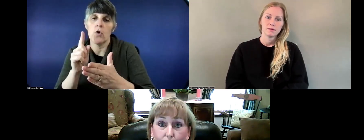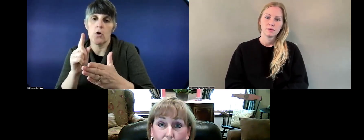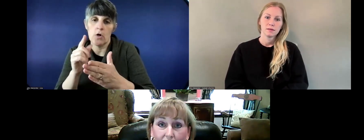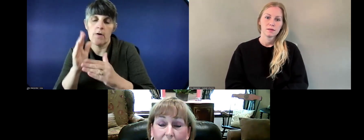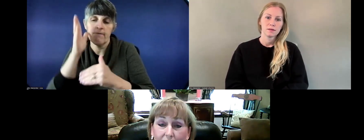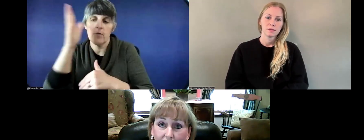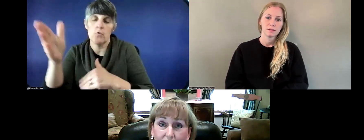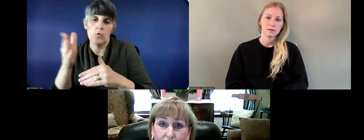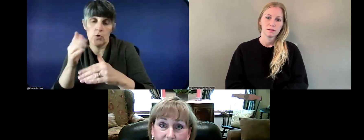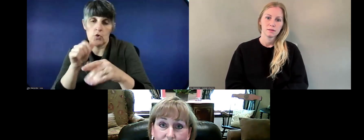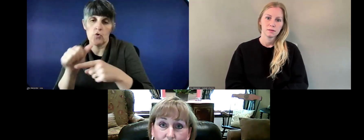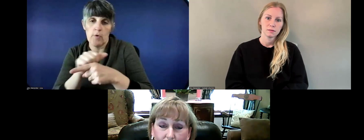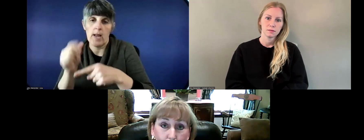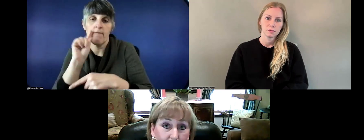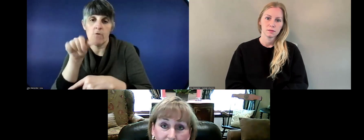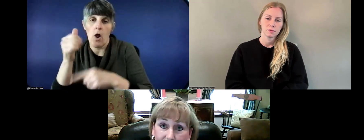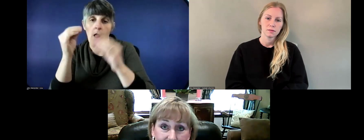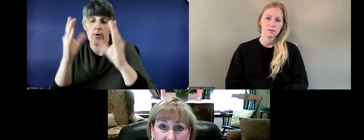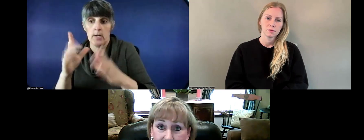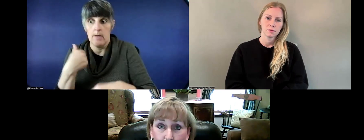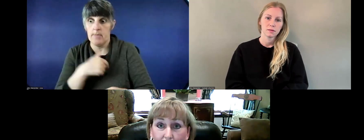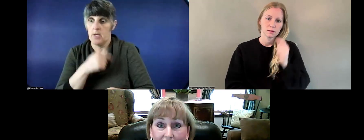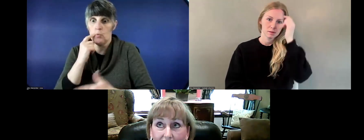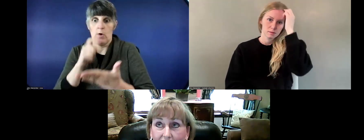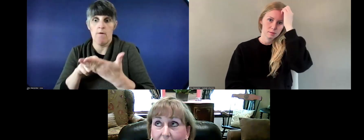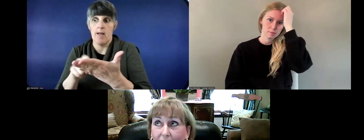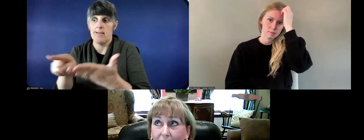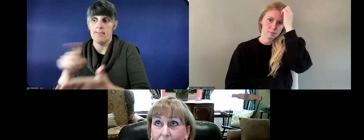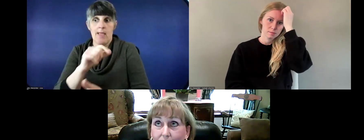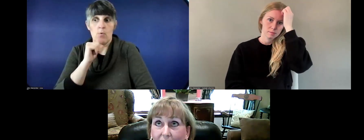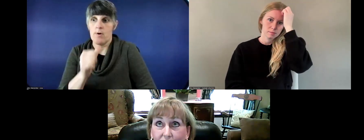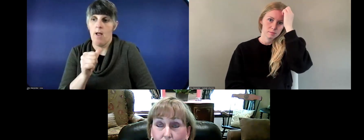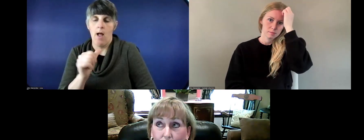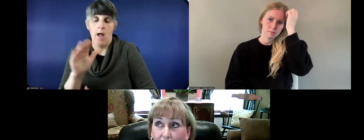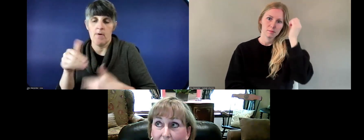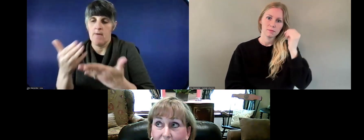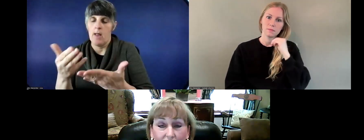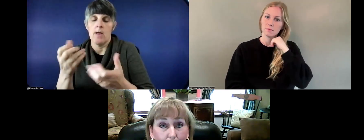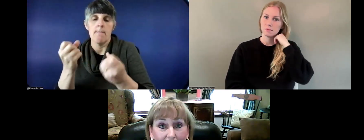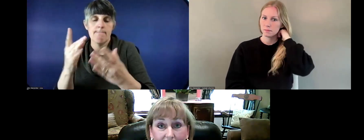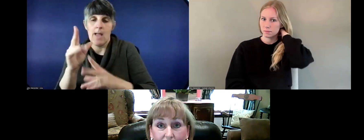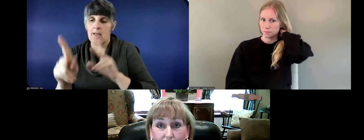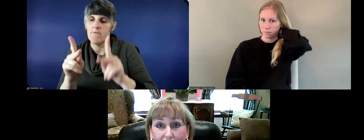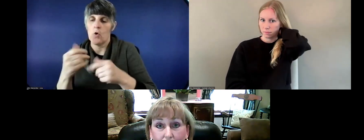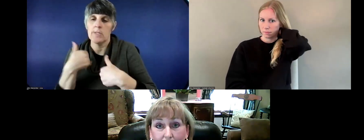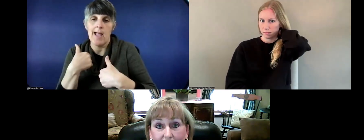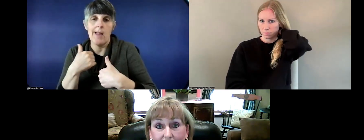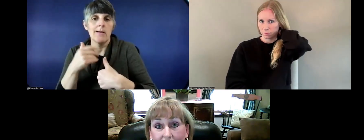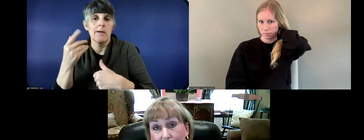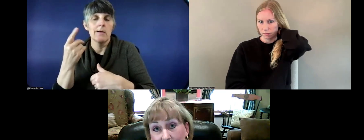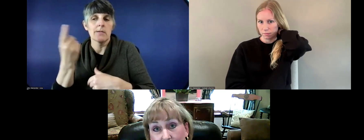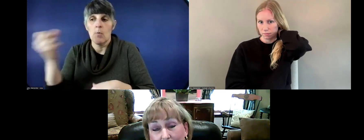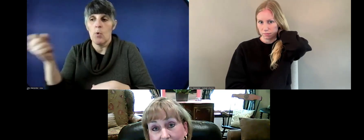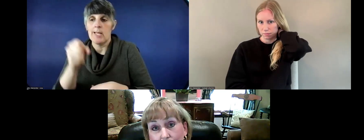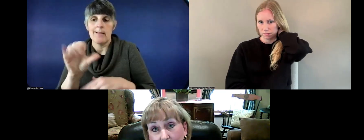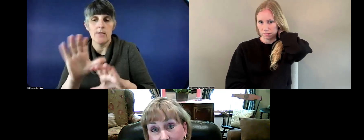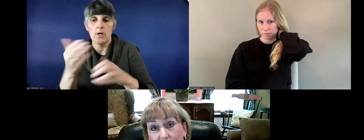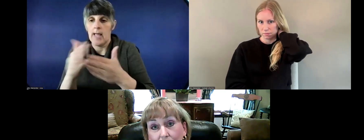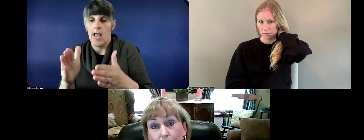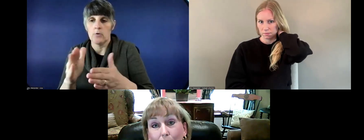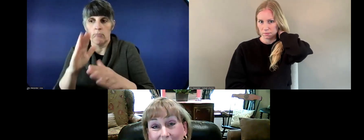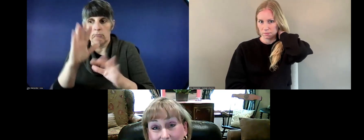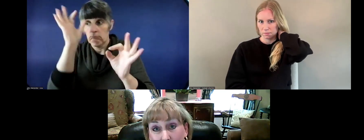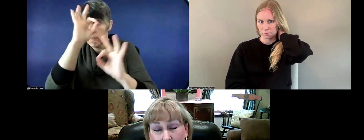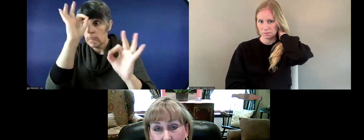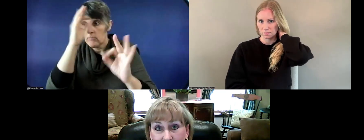training for other teachers, because we were finding that they were not, many folks were having someone land in their classroom and didn't